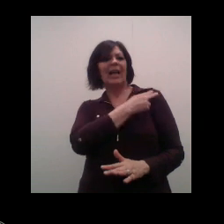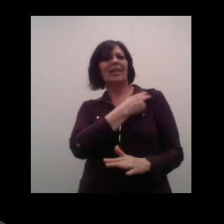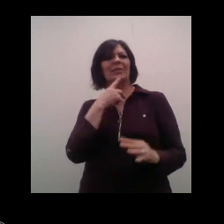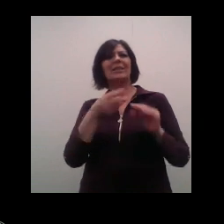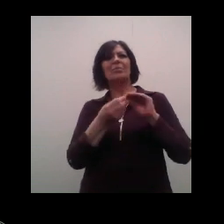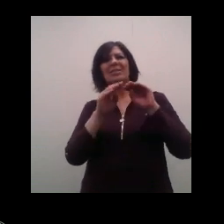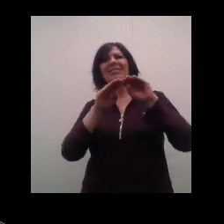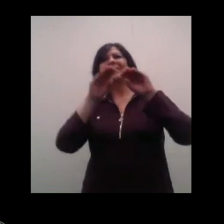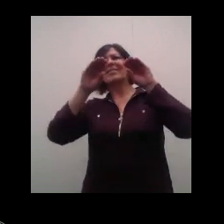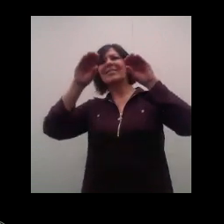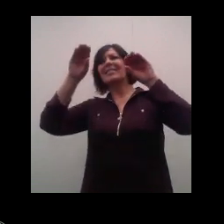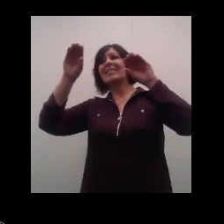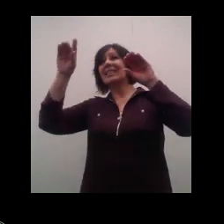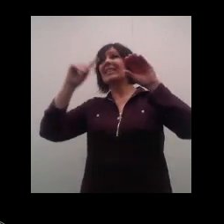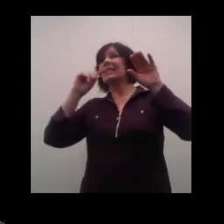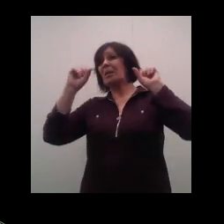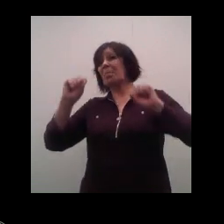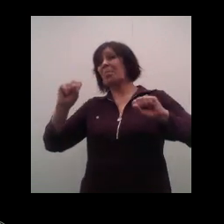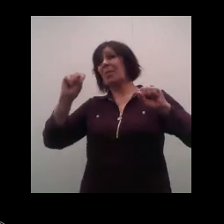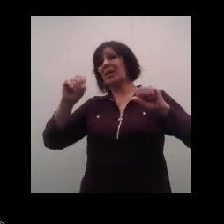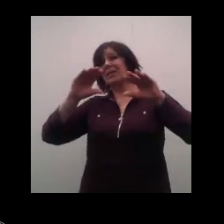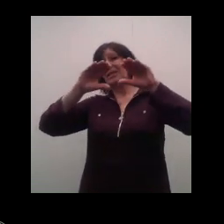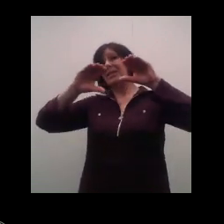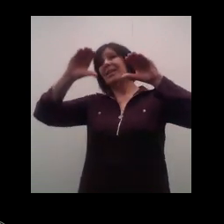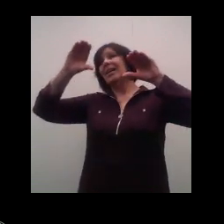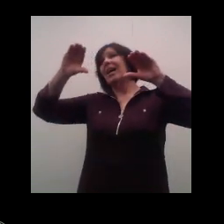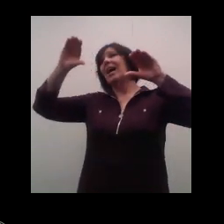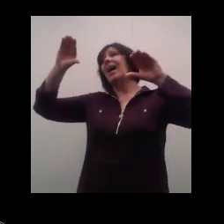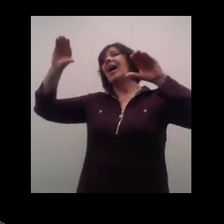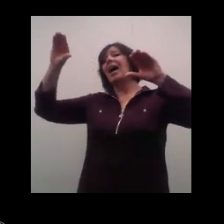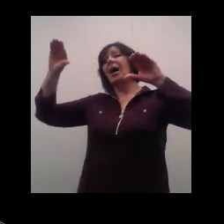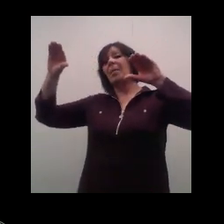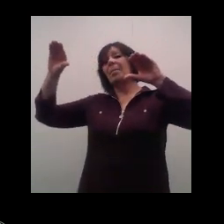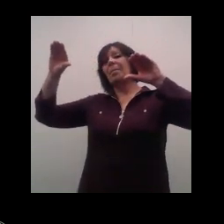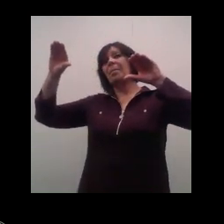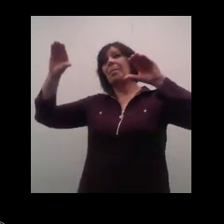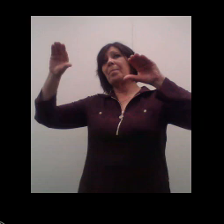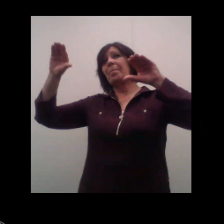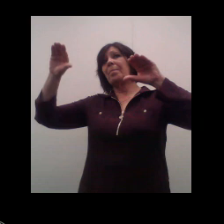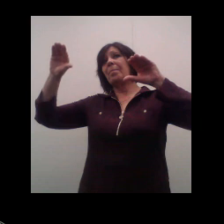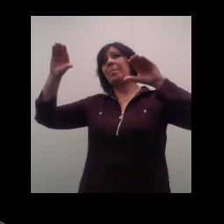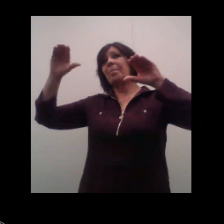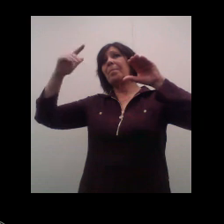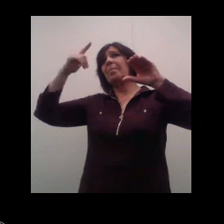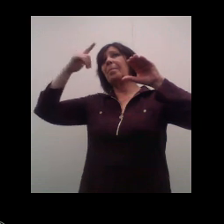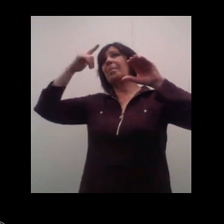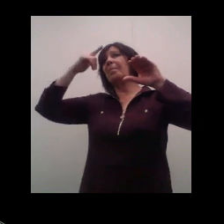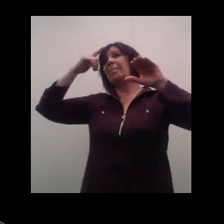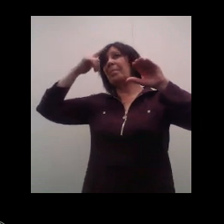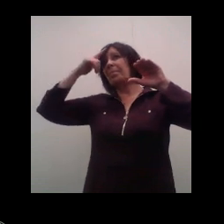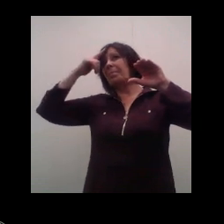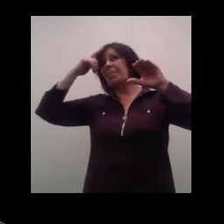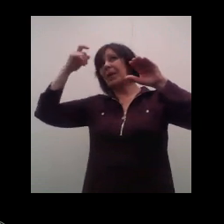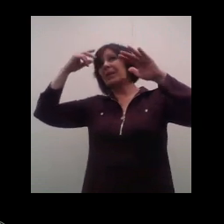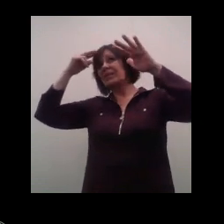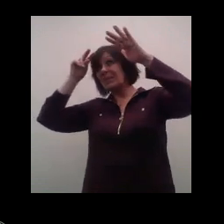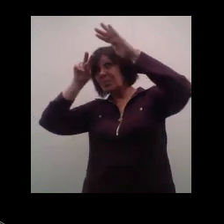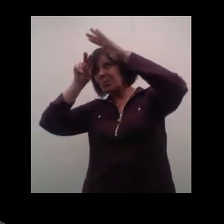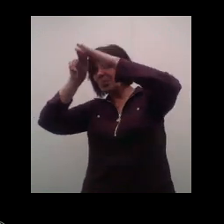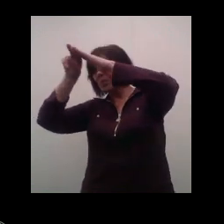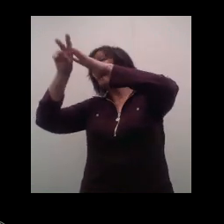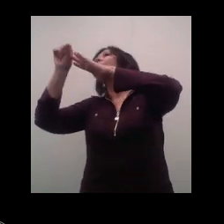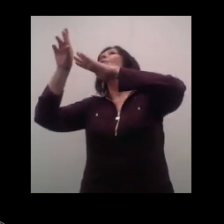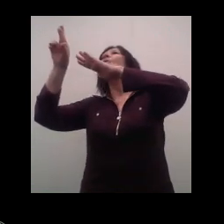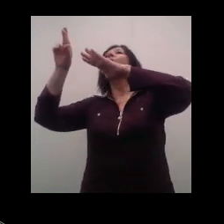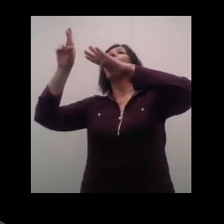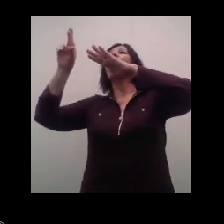were rising. Is it possible that the rise could be due to the expected progression of the virus trajectory, or do we have evidence at this point that the